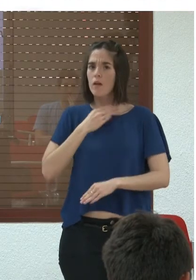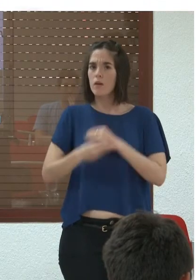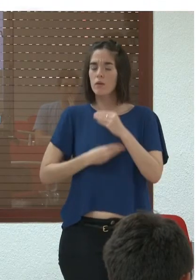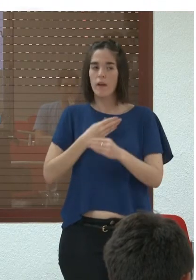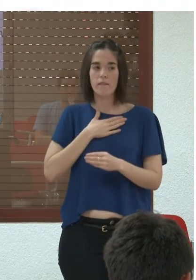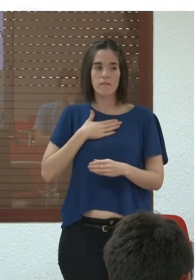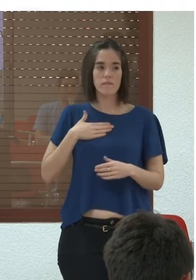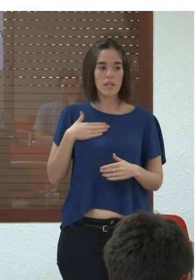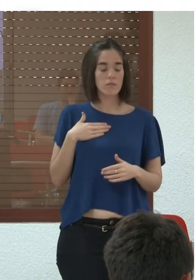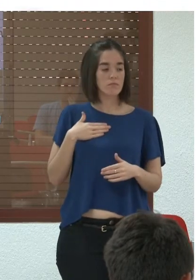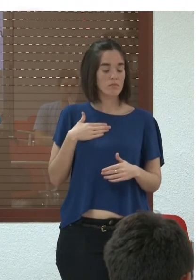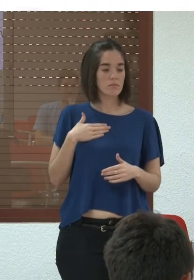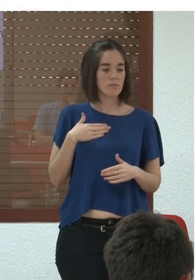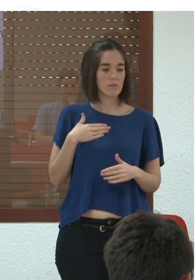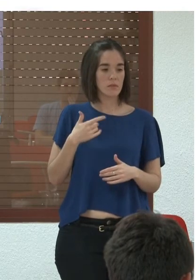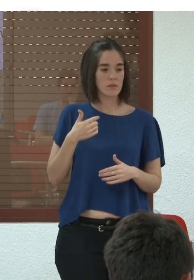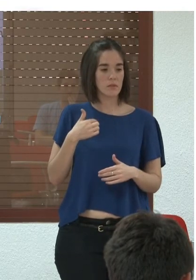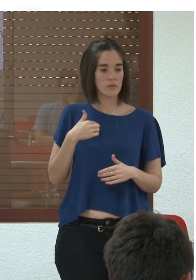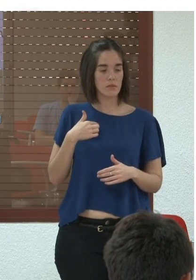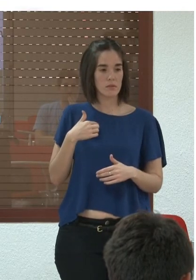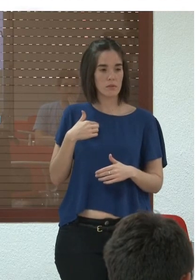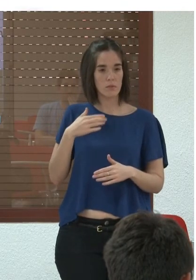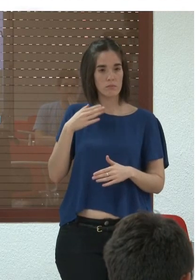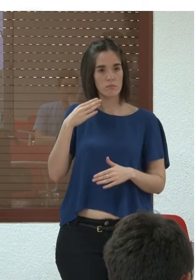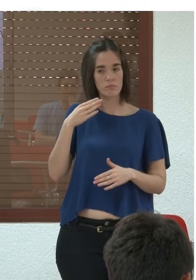Alejandro. Realmente se admirar la